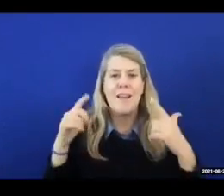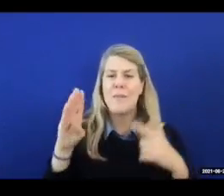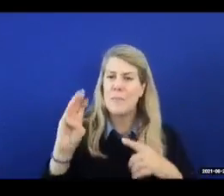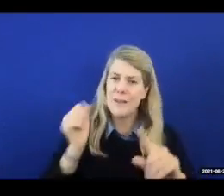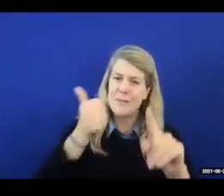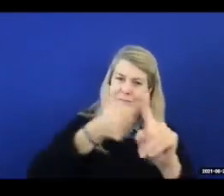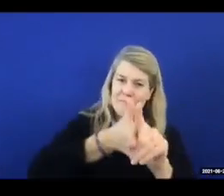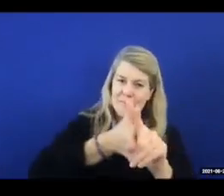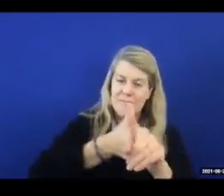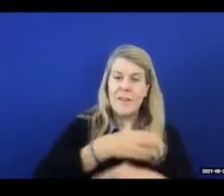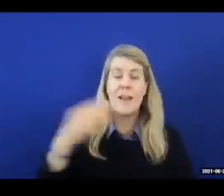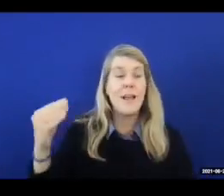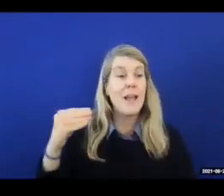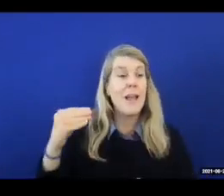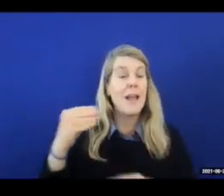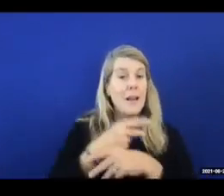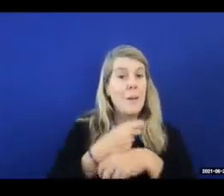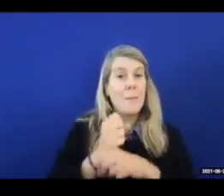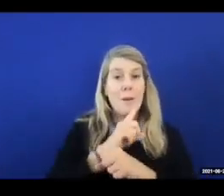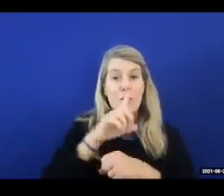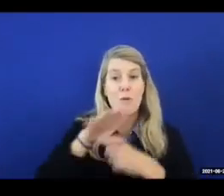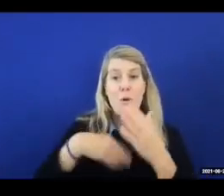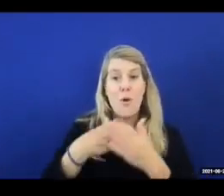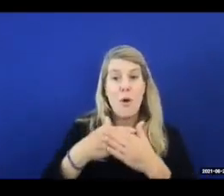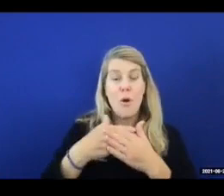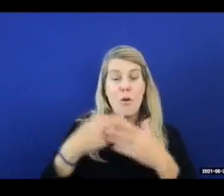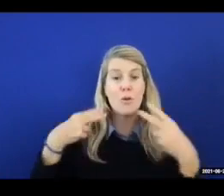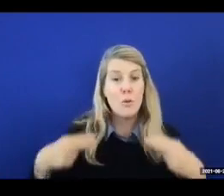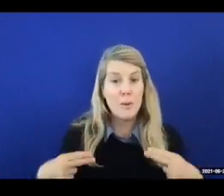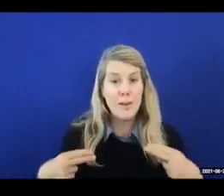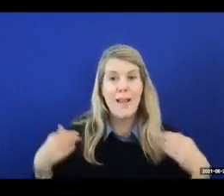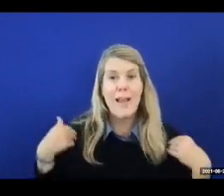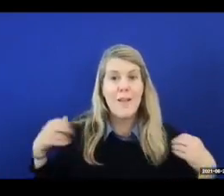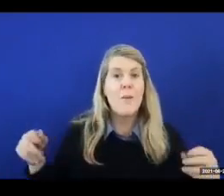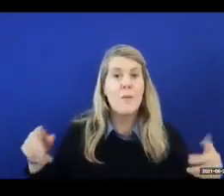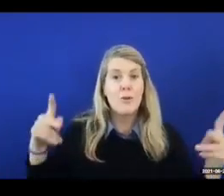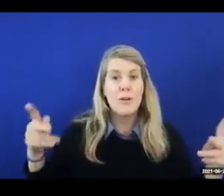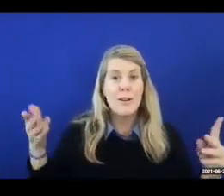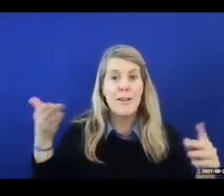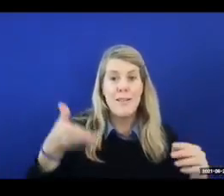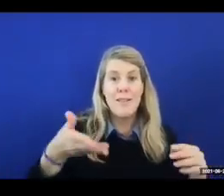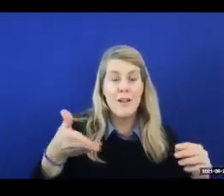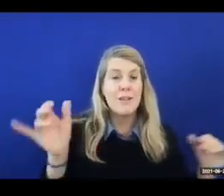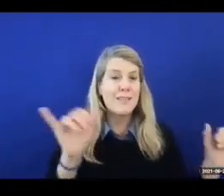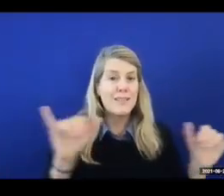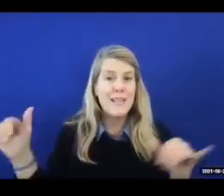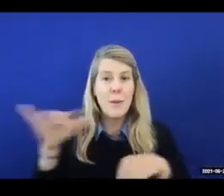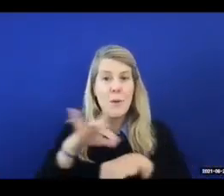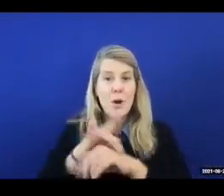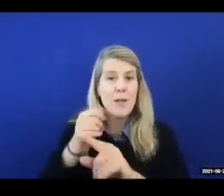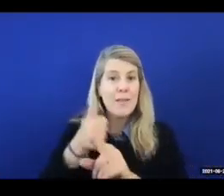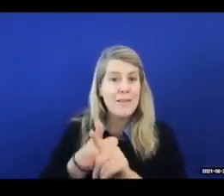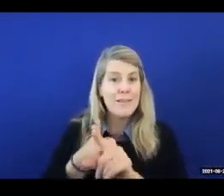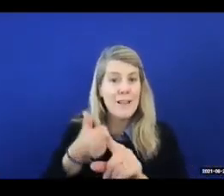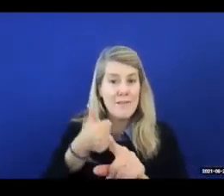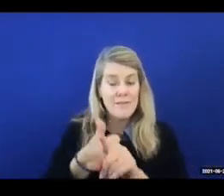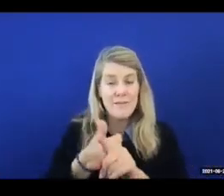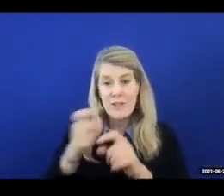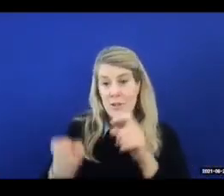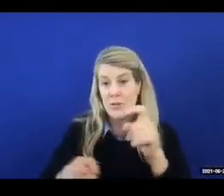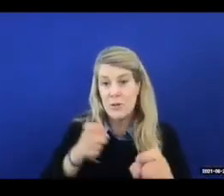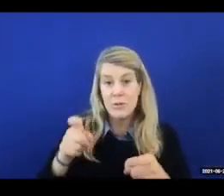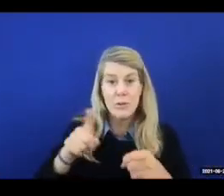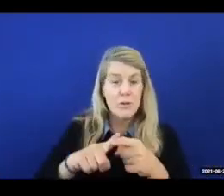sure that all of humanity has the opportunity to be there, as well as the earth itself, contributing to